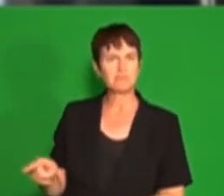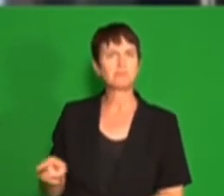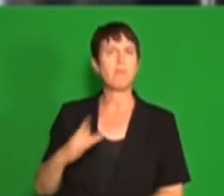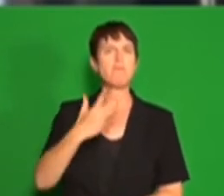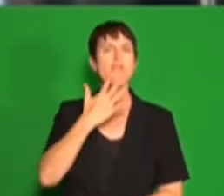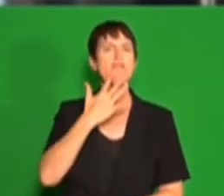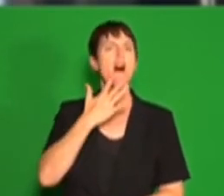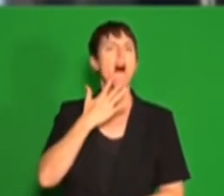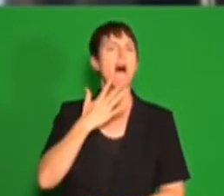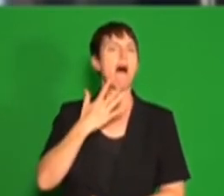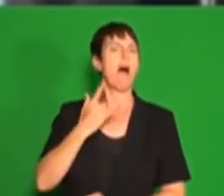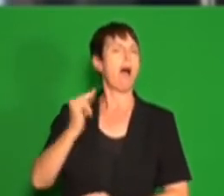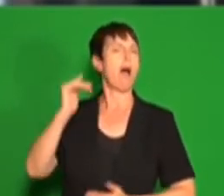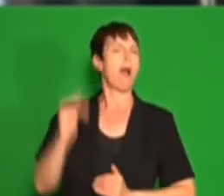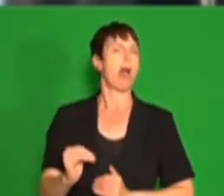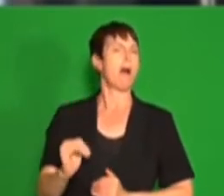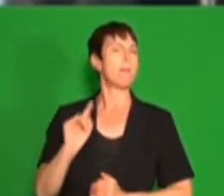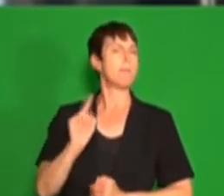cut?